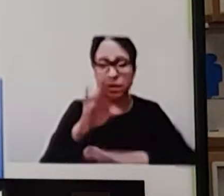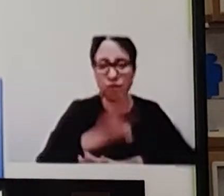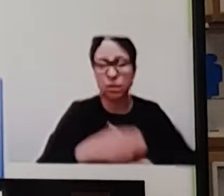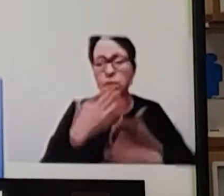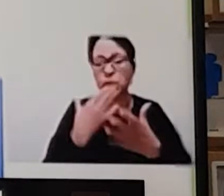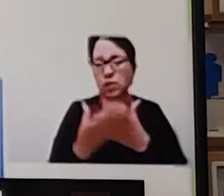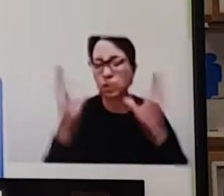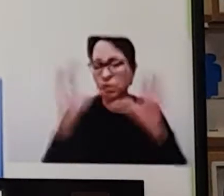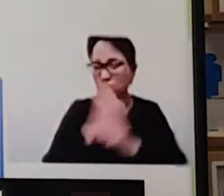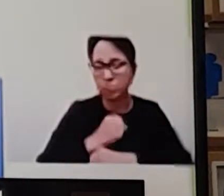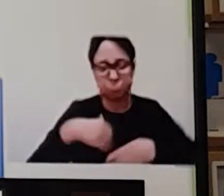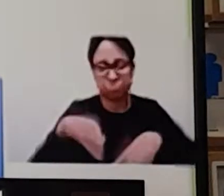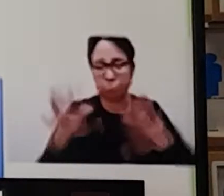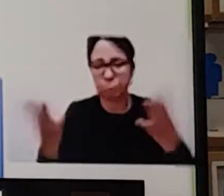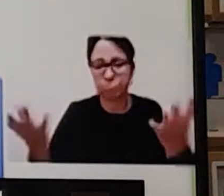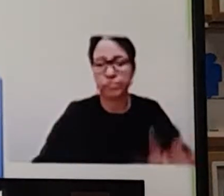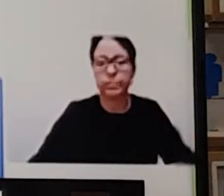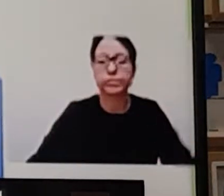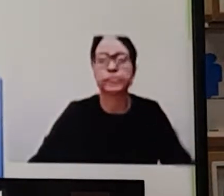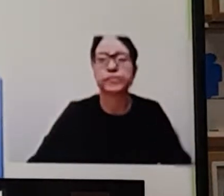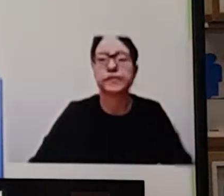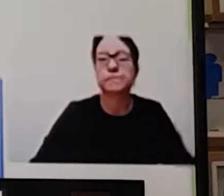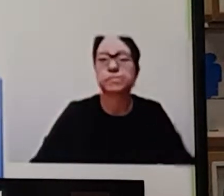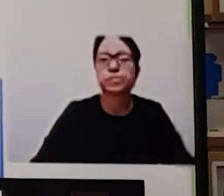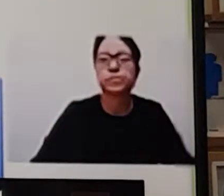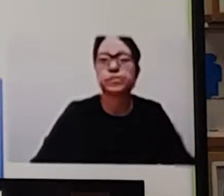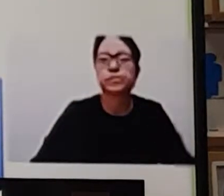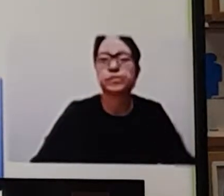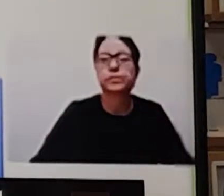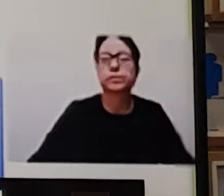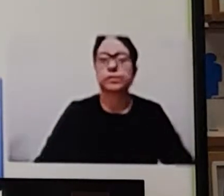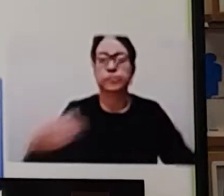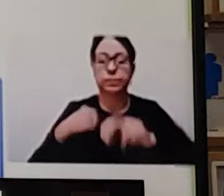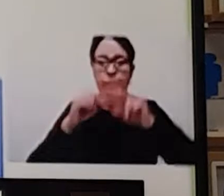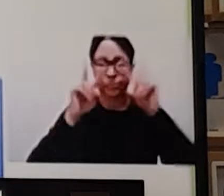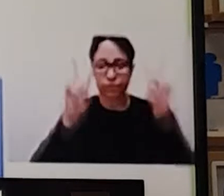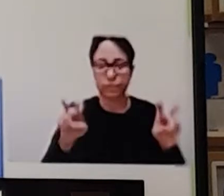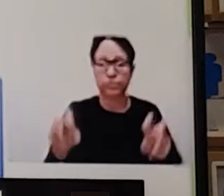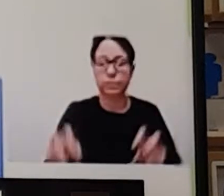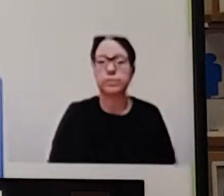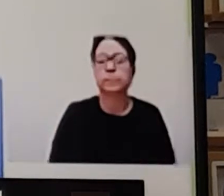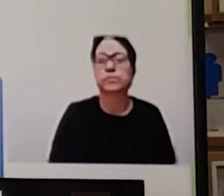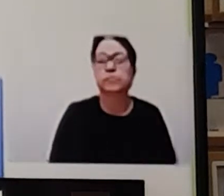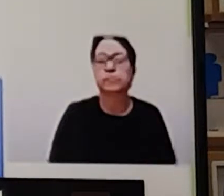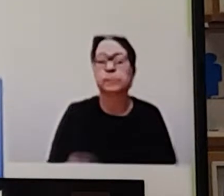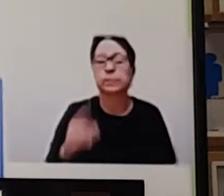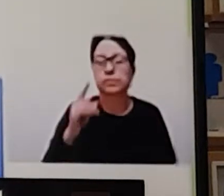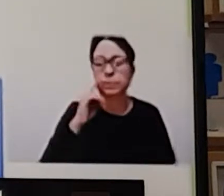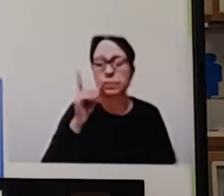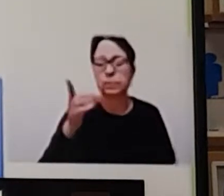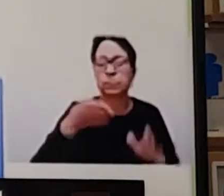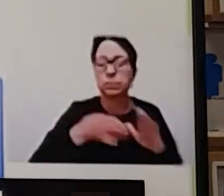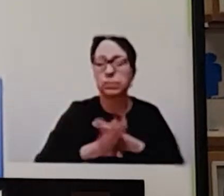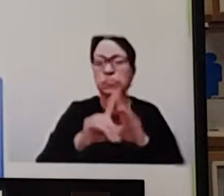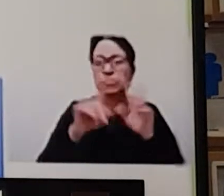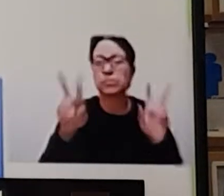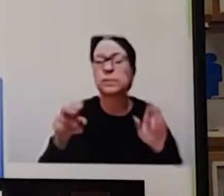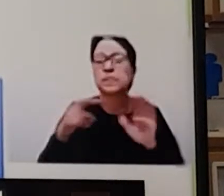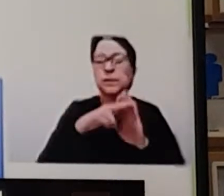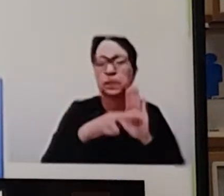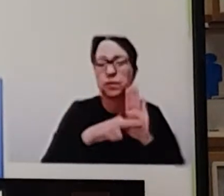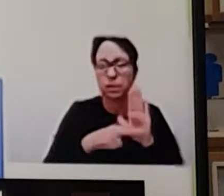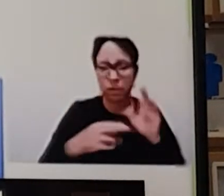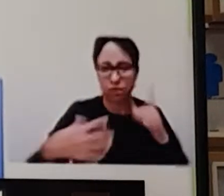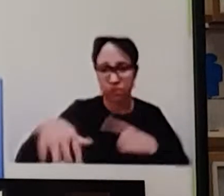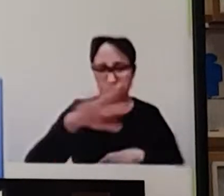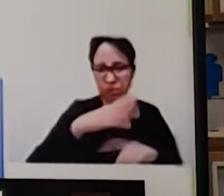My topic will be introduction to the environment standard for people with disability. Of course, we are in the